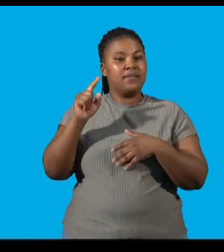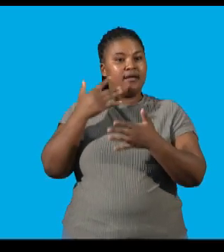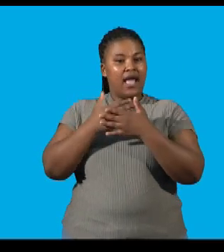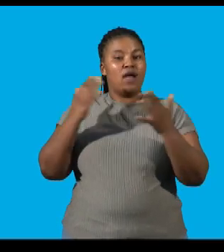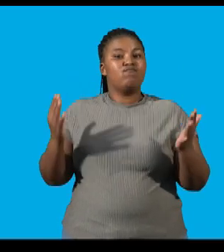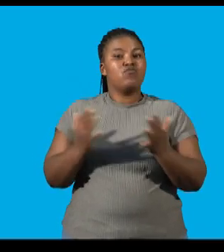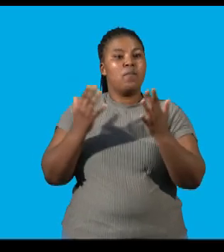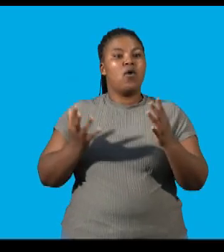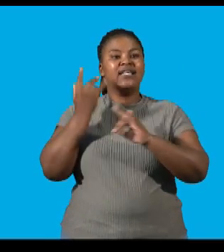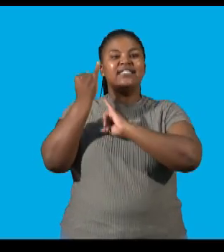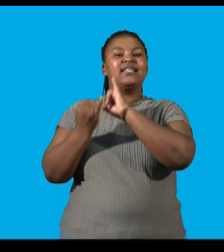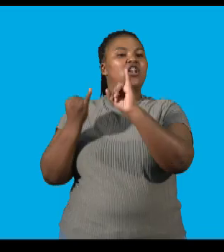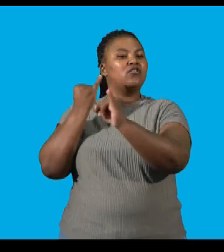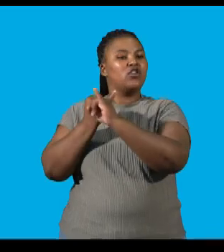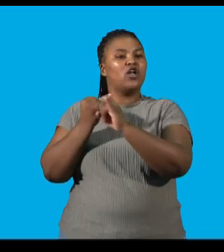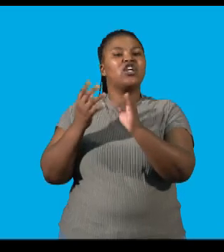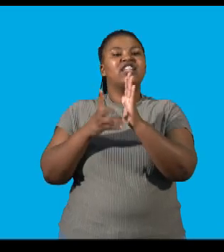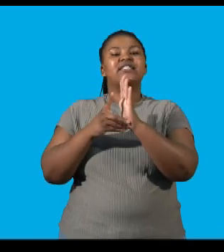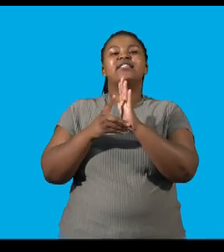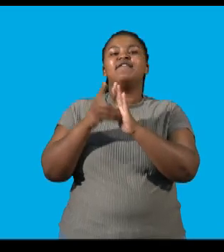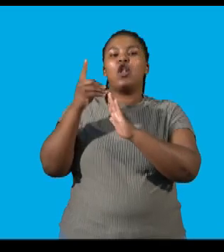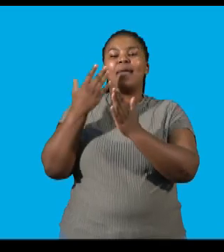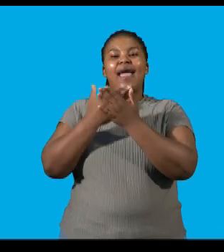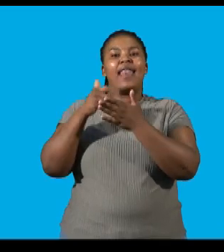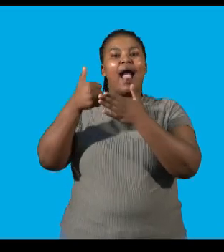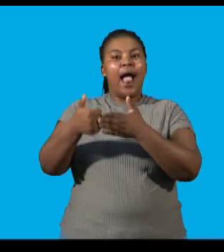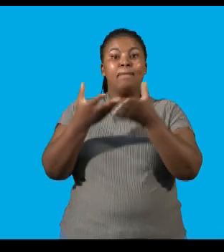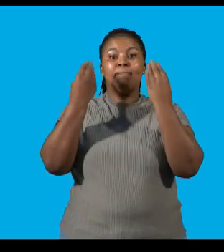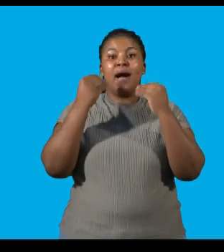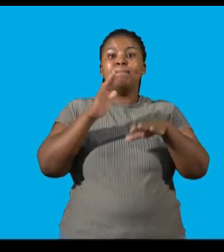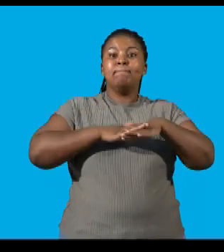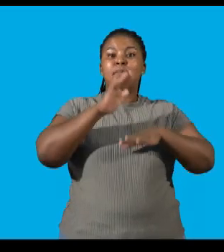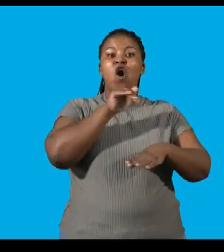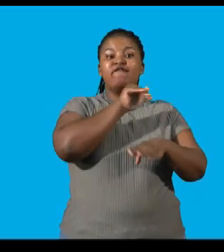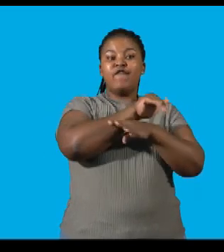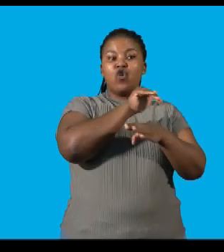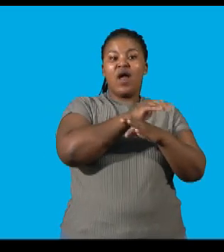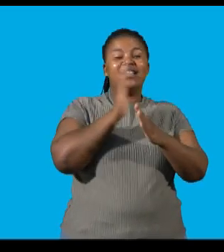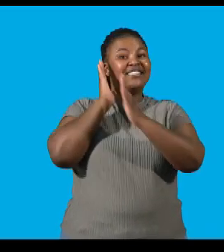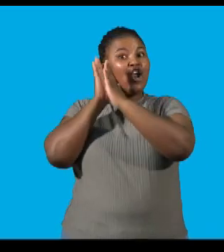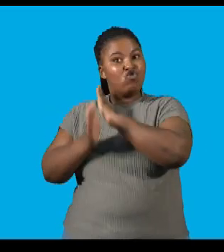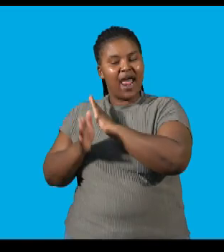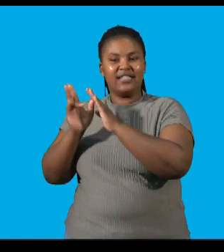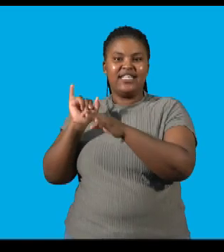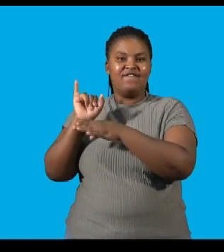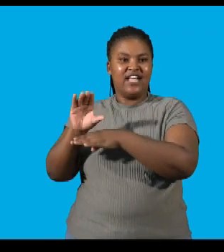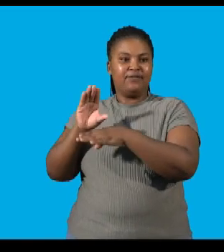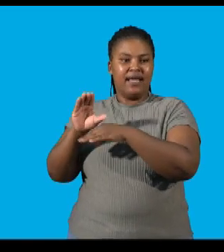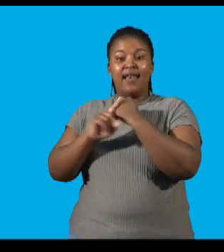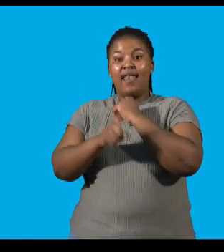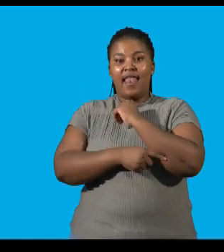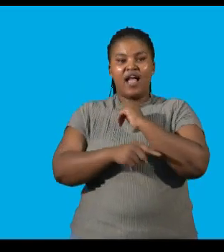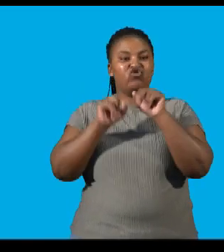to promote industrial development may also help to attract more foreign direct investments. And